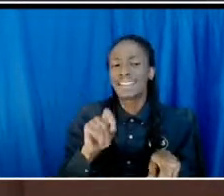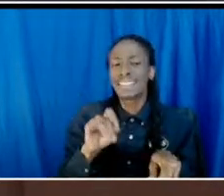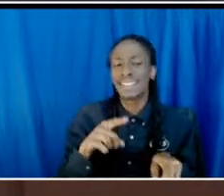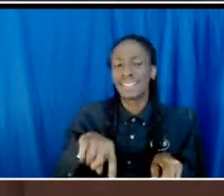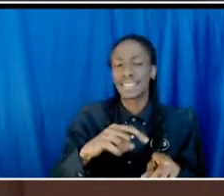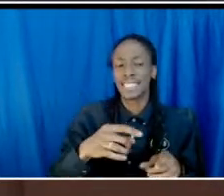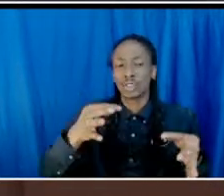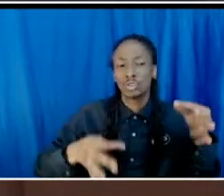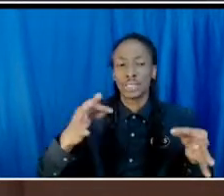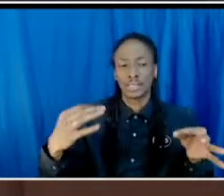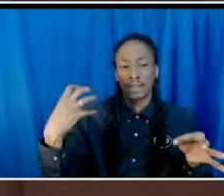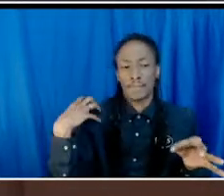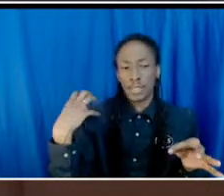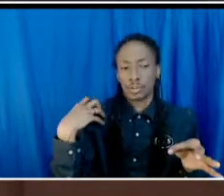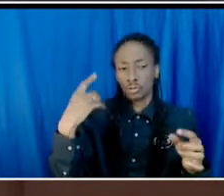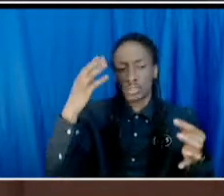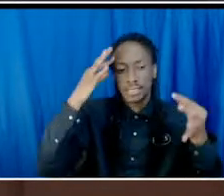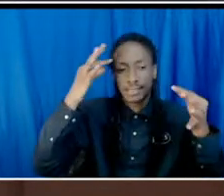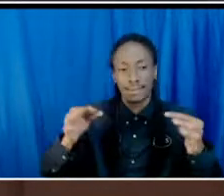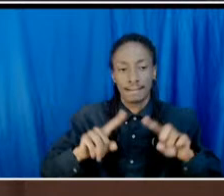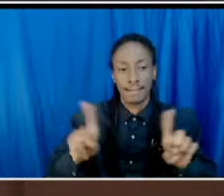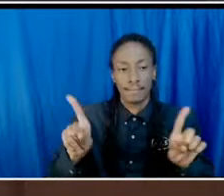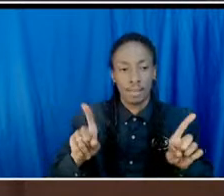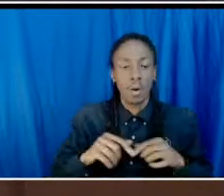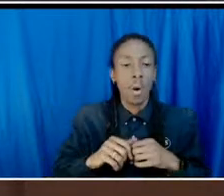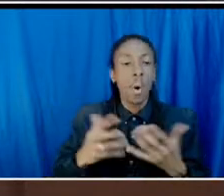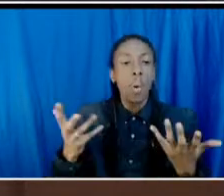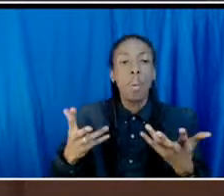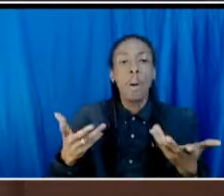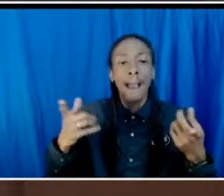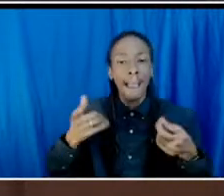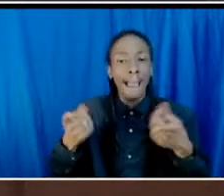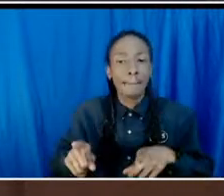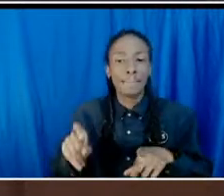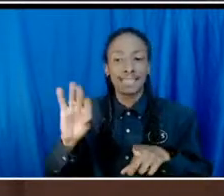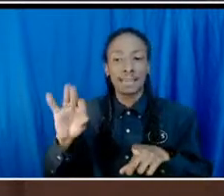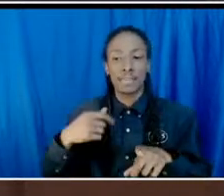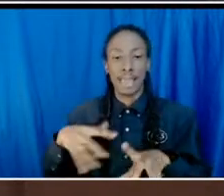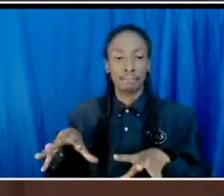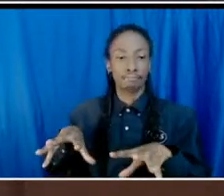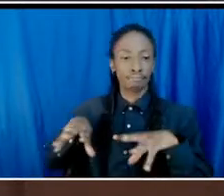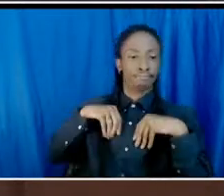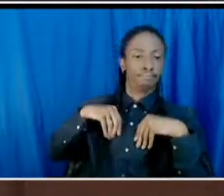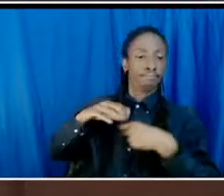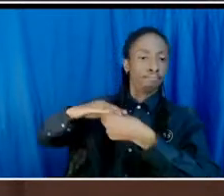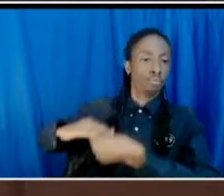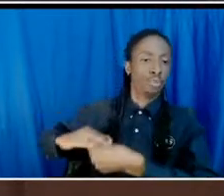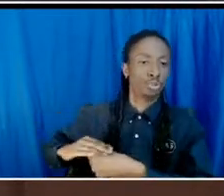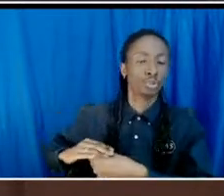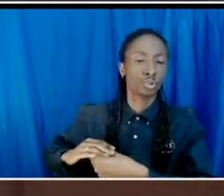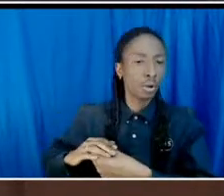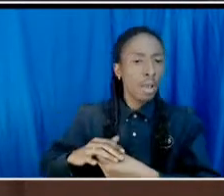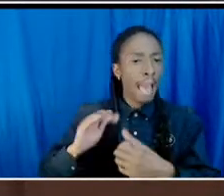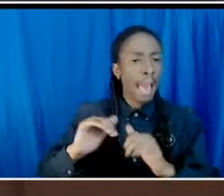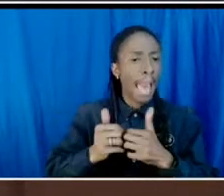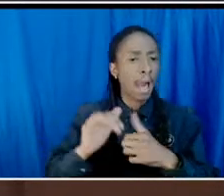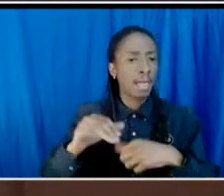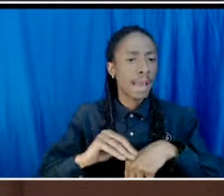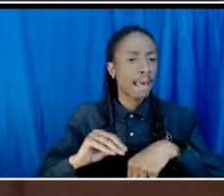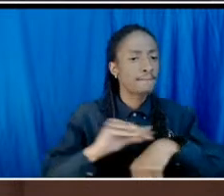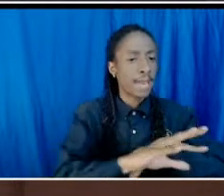decision. What happens if they bow to the pressure? What would that do to us as a democracy, as a